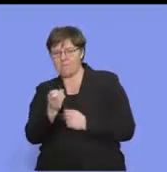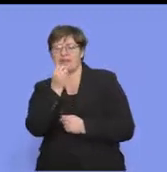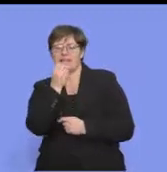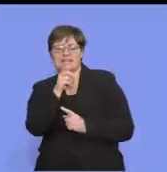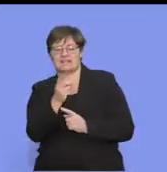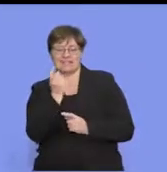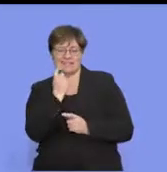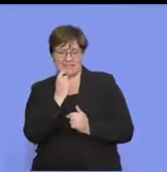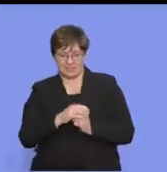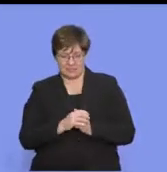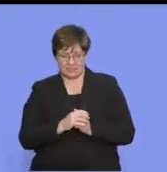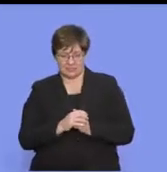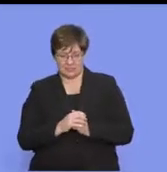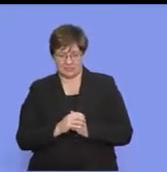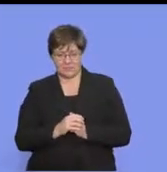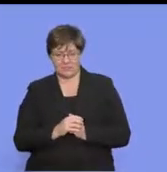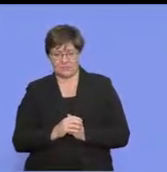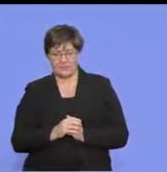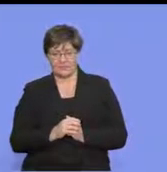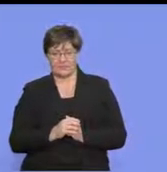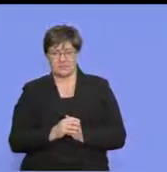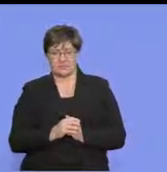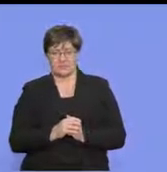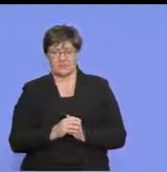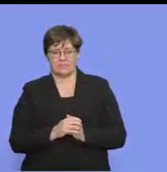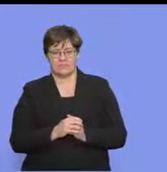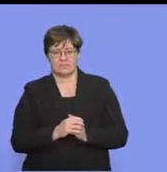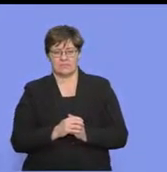and predators can pick them off very easily.